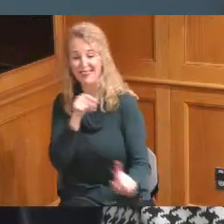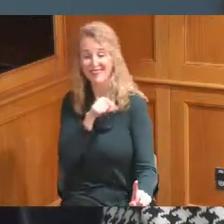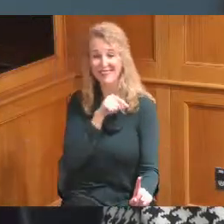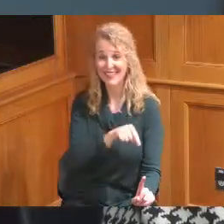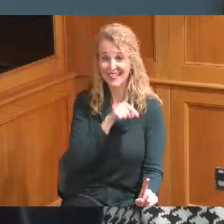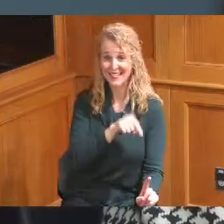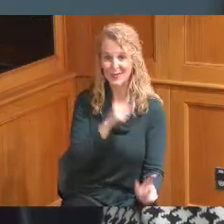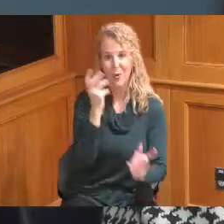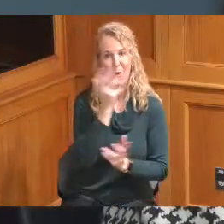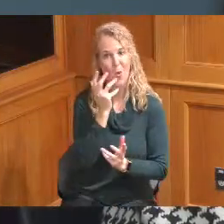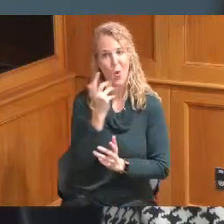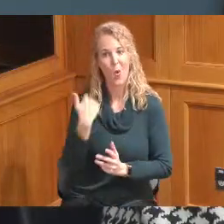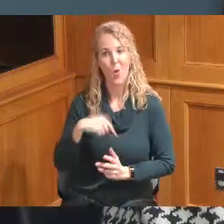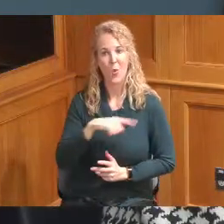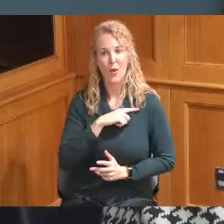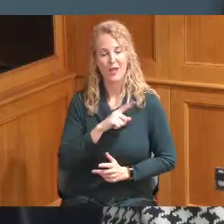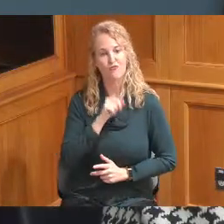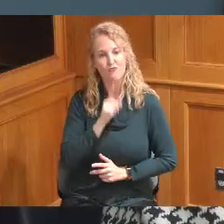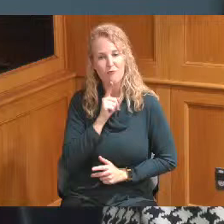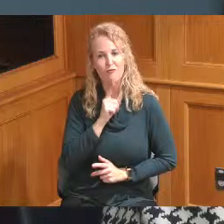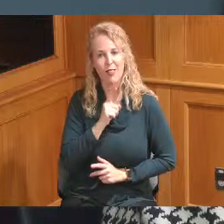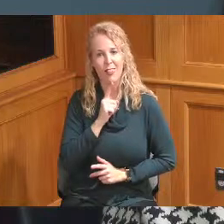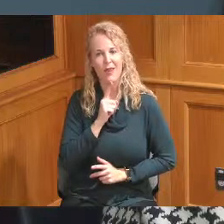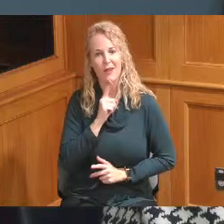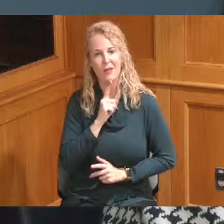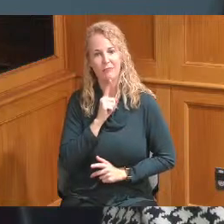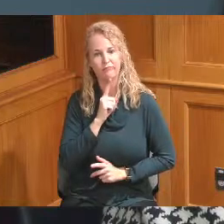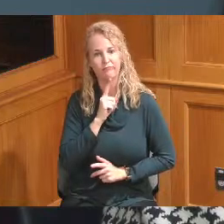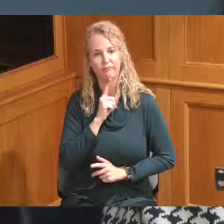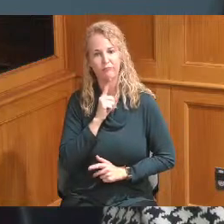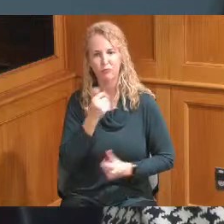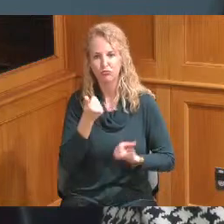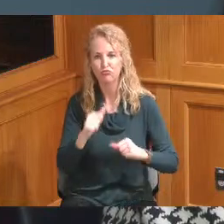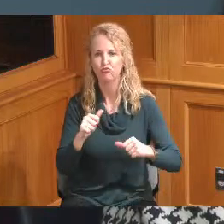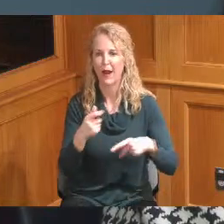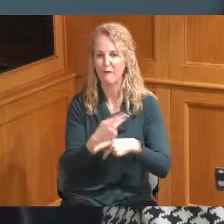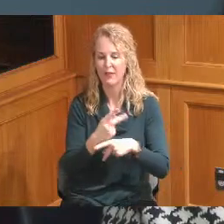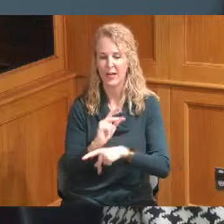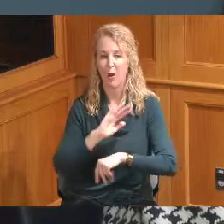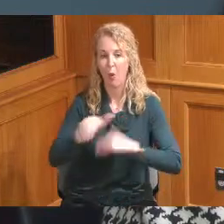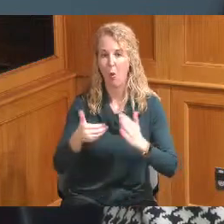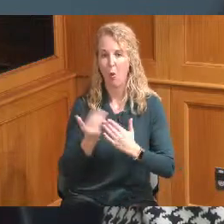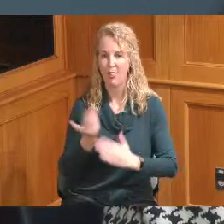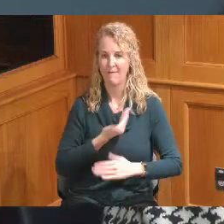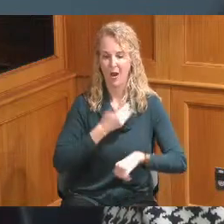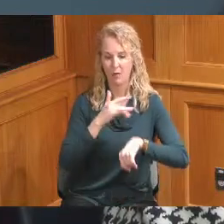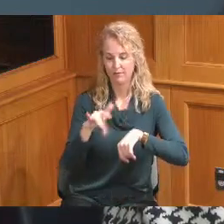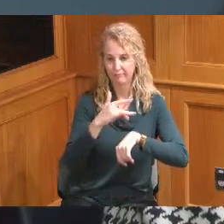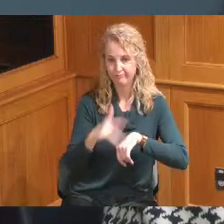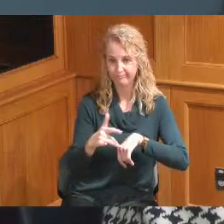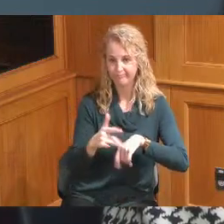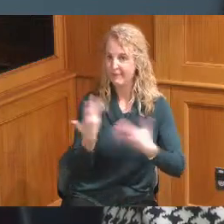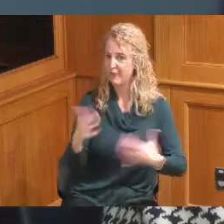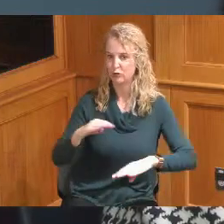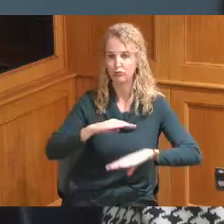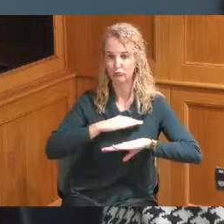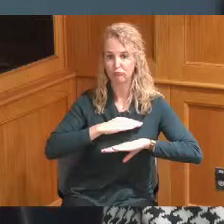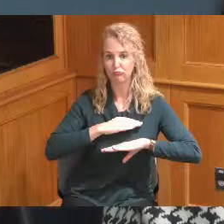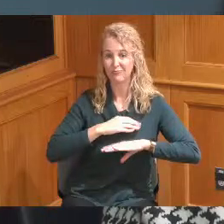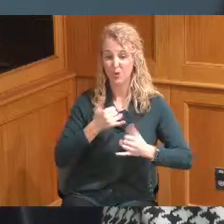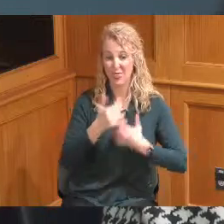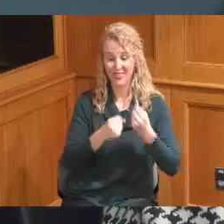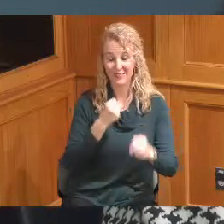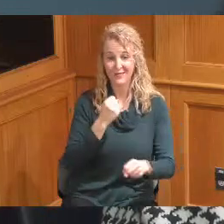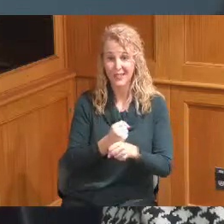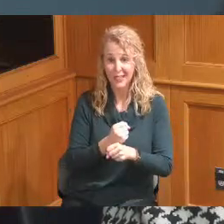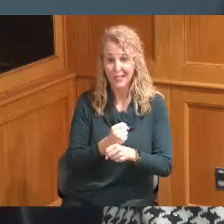to make sure we're filled to our vacancies are completed. It's very important as we move forward in this whole